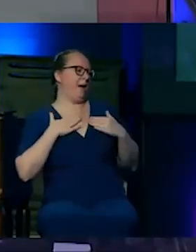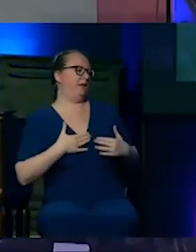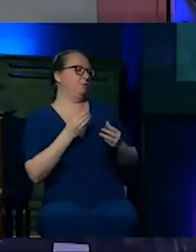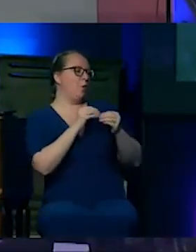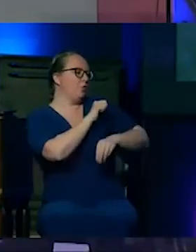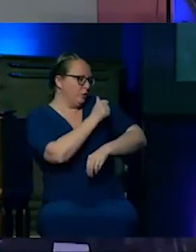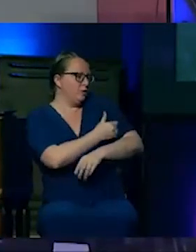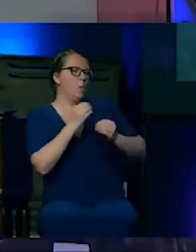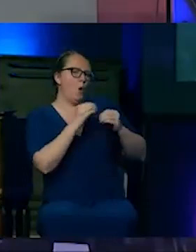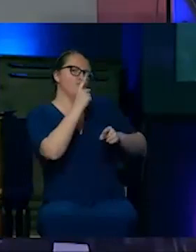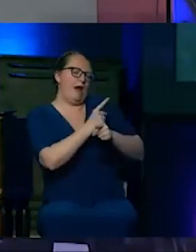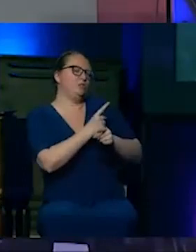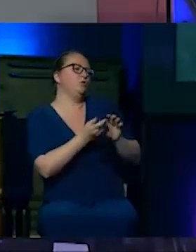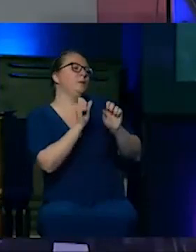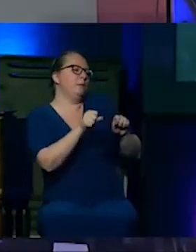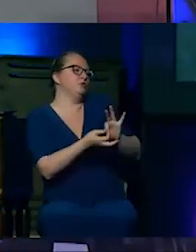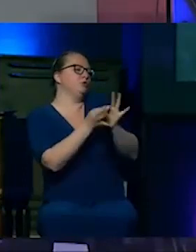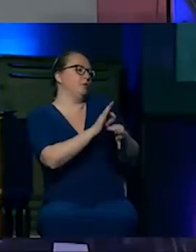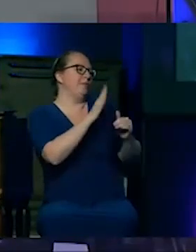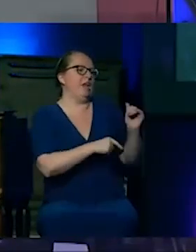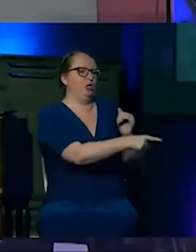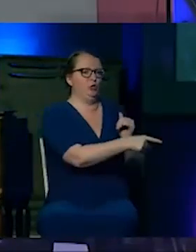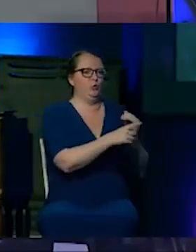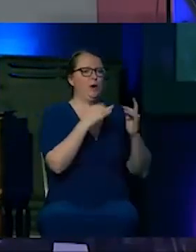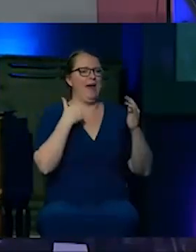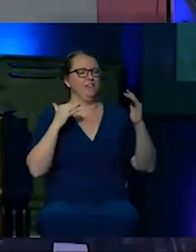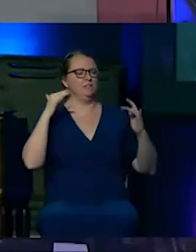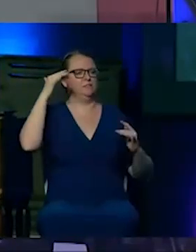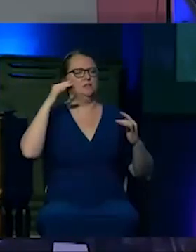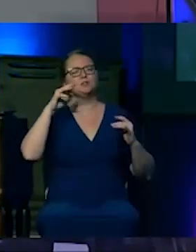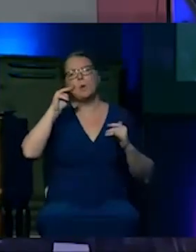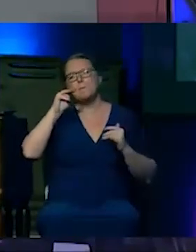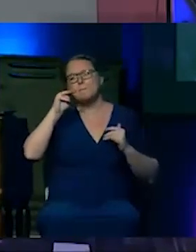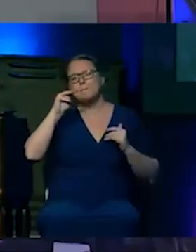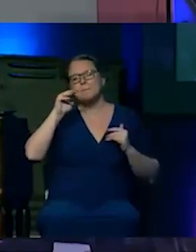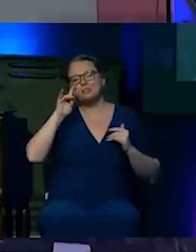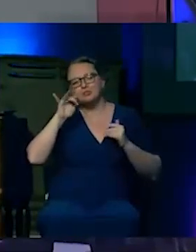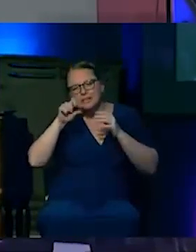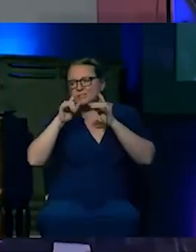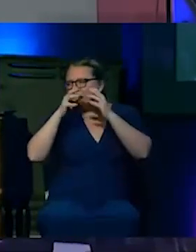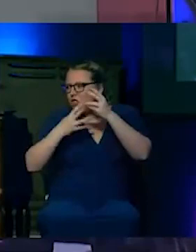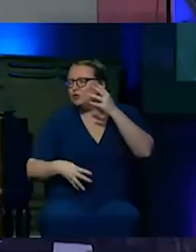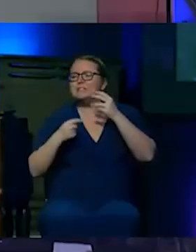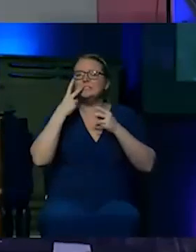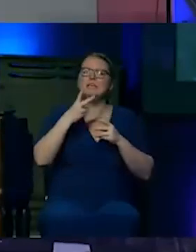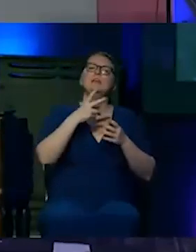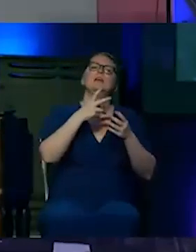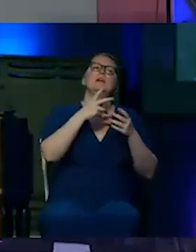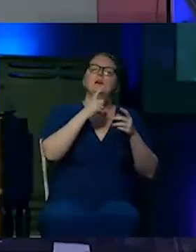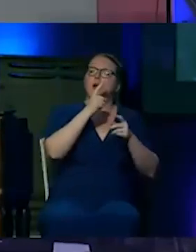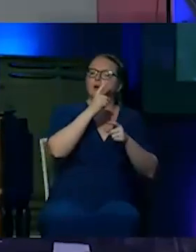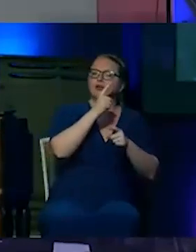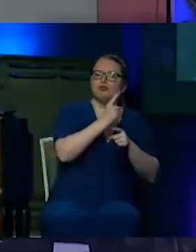right, and more able to interpret than you. So this is kind of this matrix that I created. This, you can see at the bottom, correct body, correct